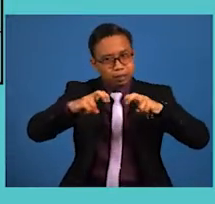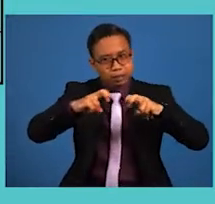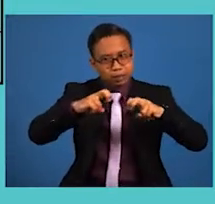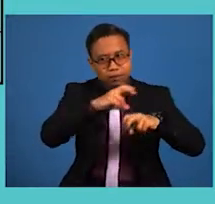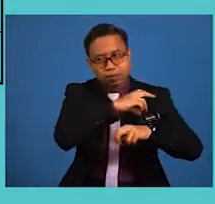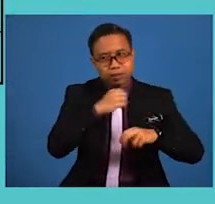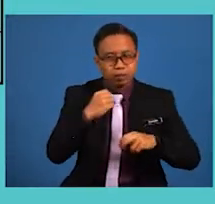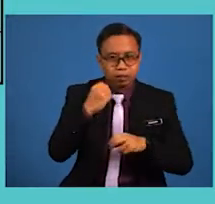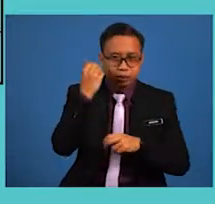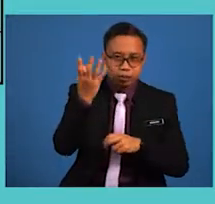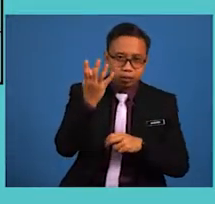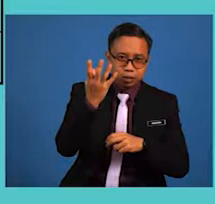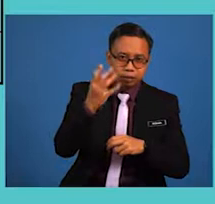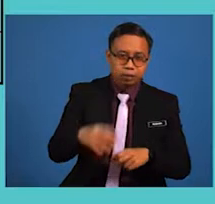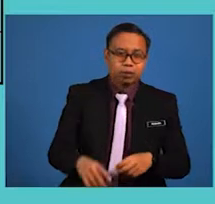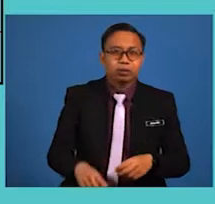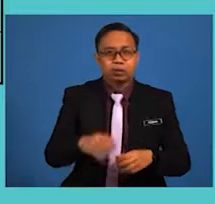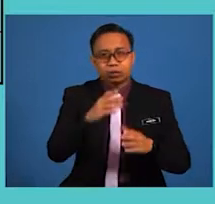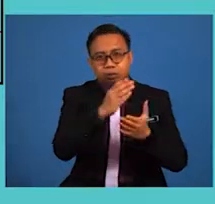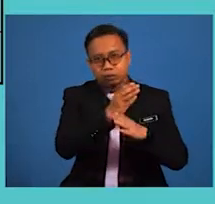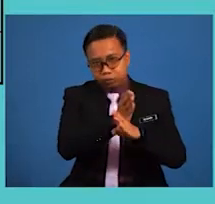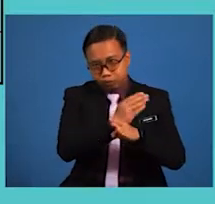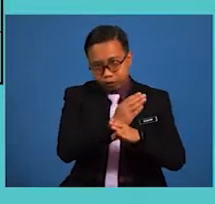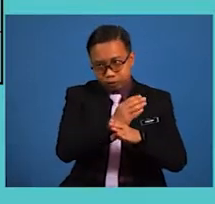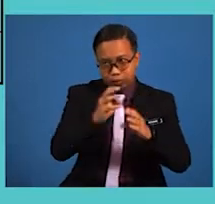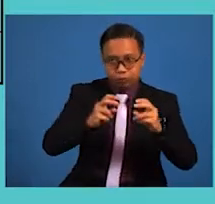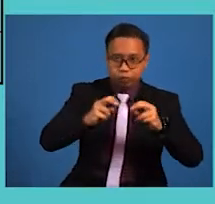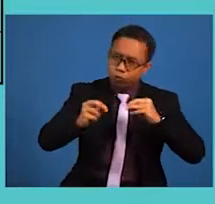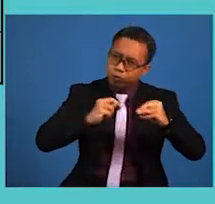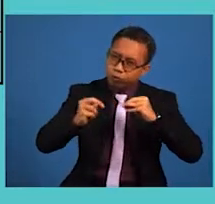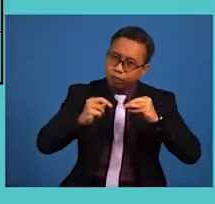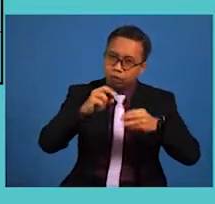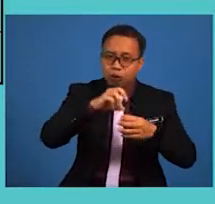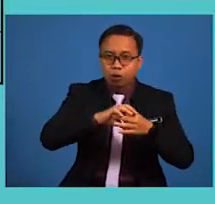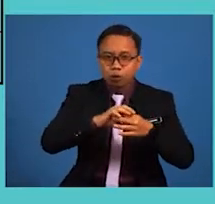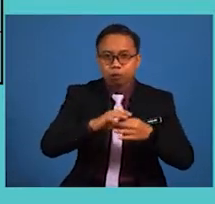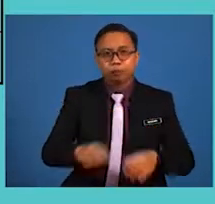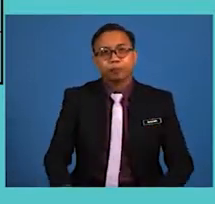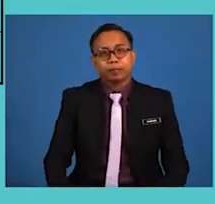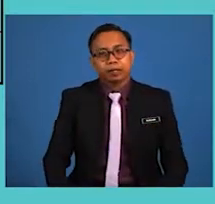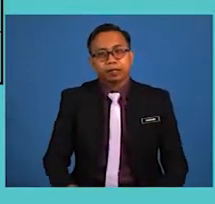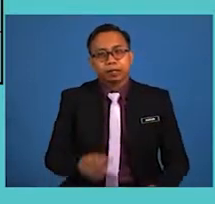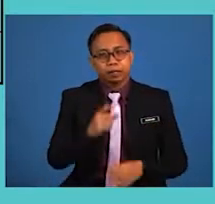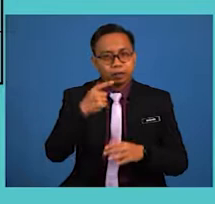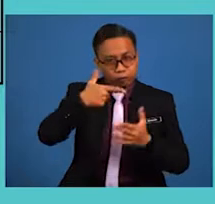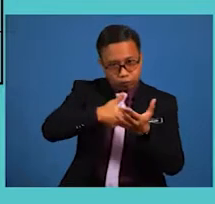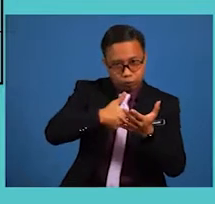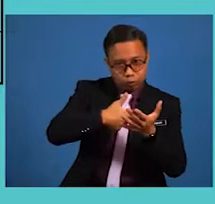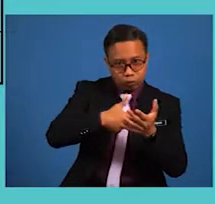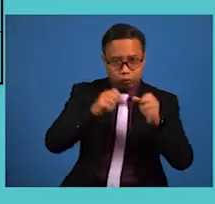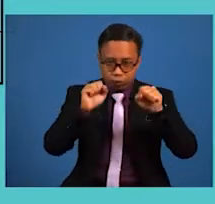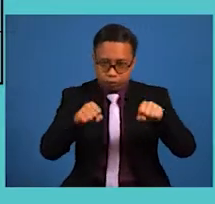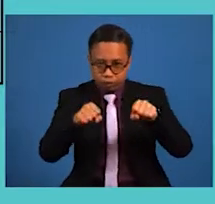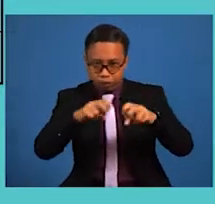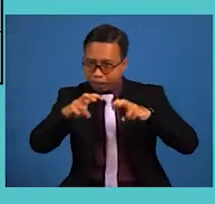an explanation of a trend or movement in a visual. Therefore, we can also